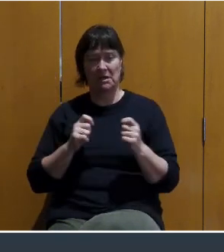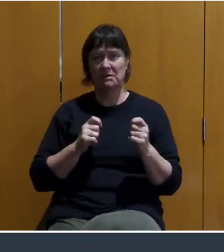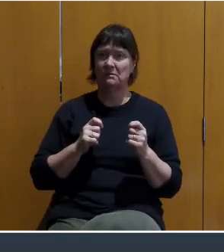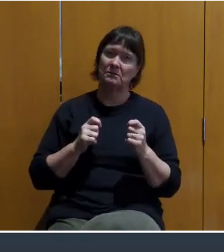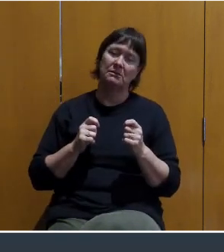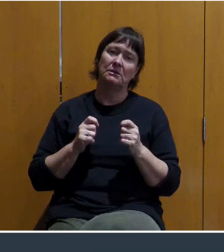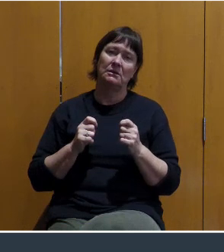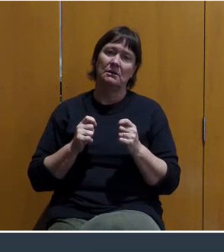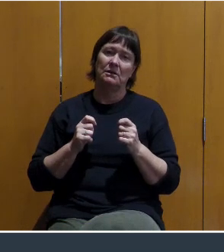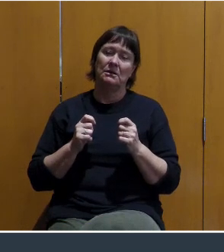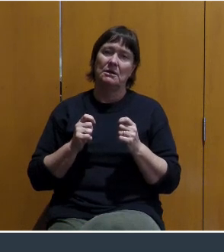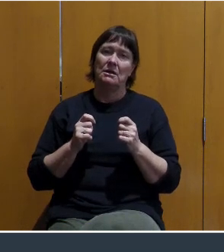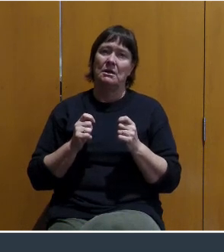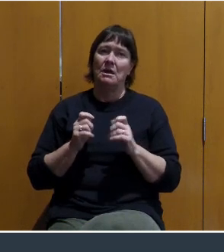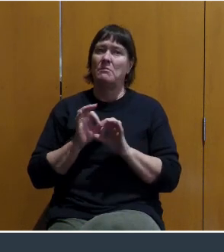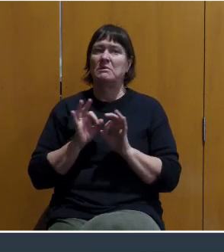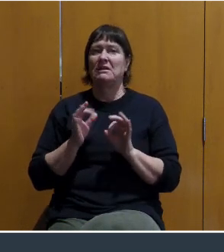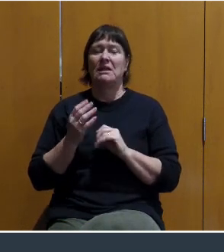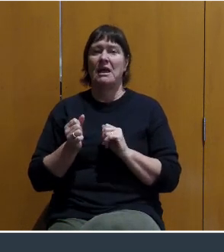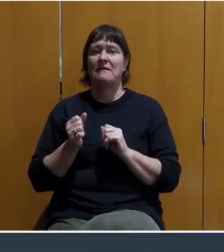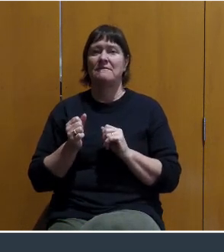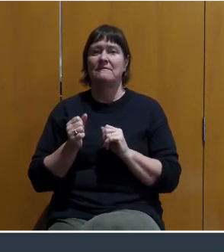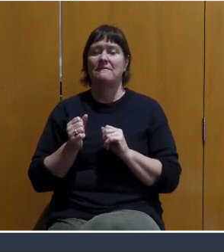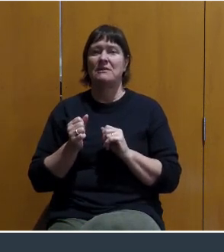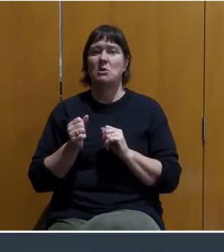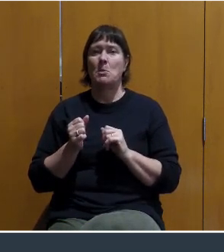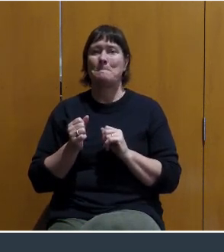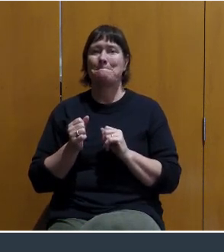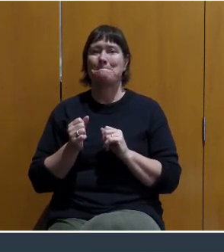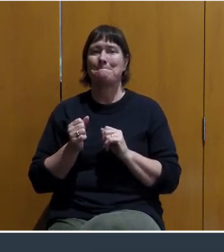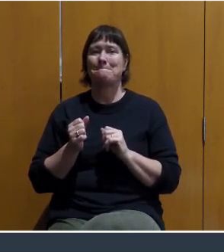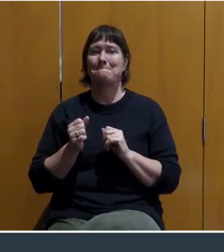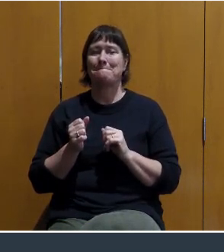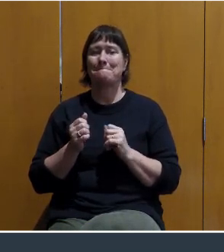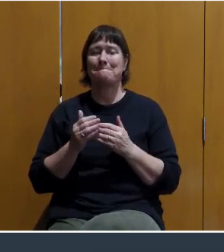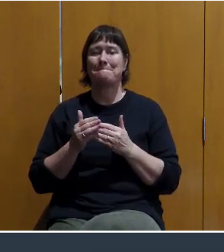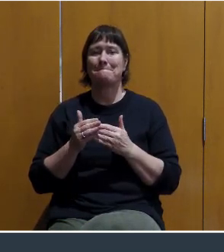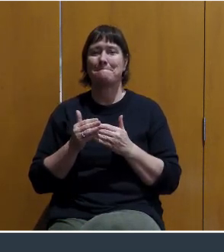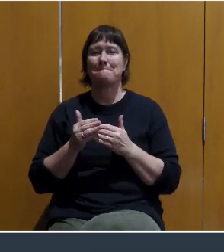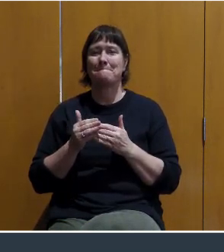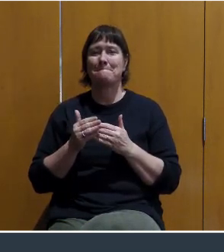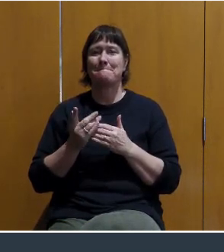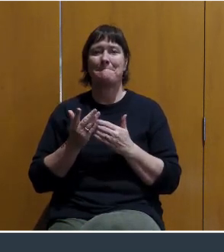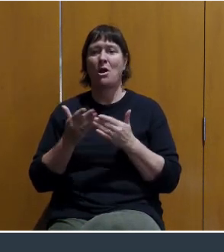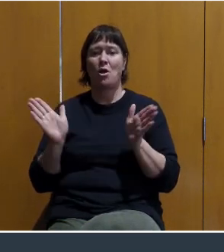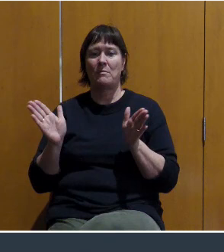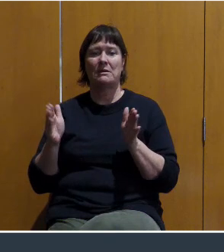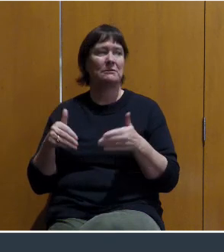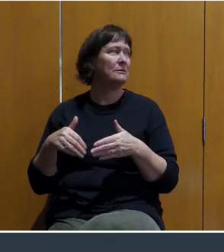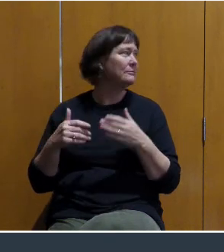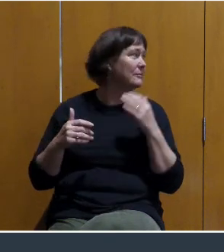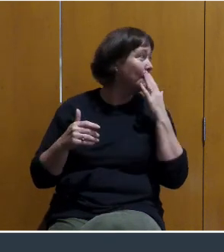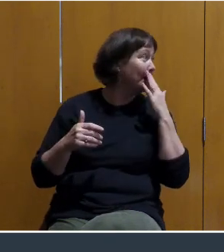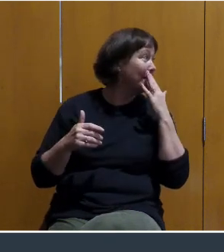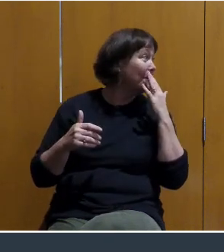to all of them. But we didn't have an open day in Dolbell Reserve during one morning, and we were there a